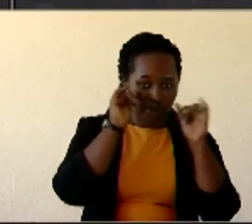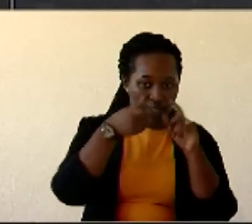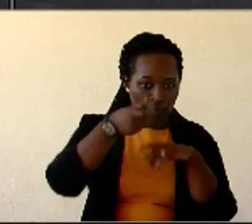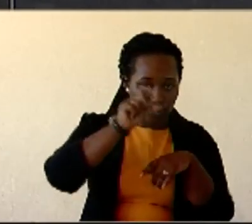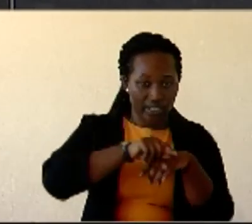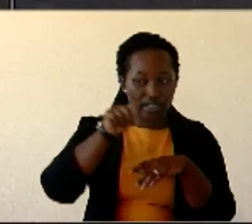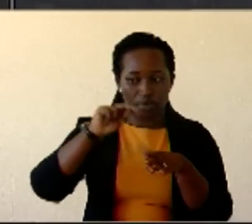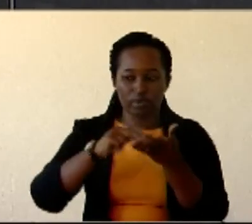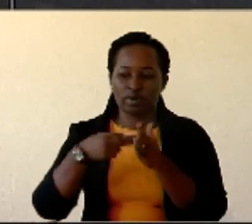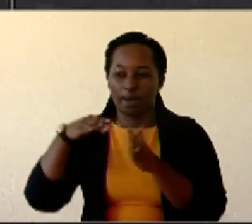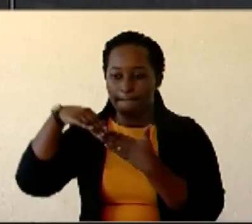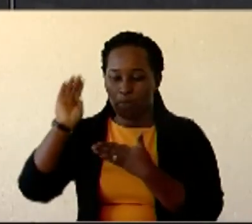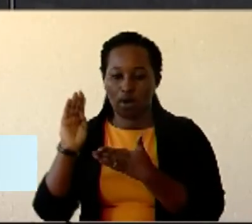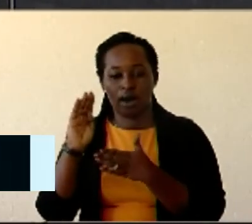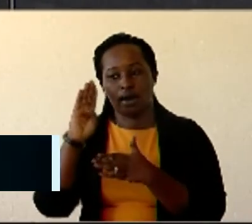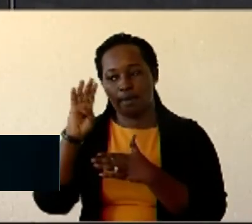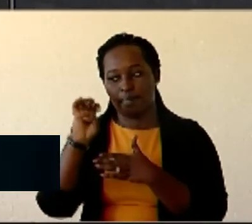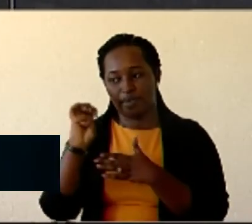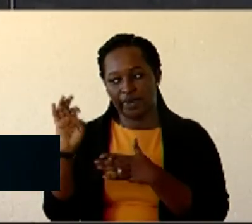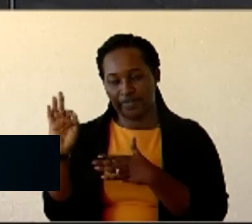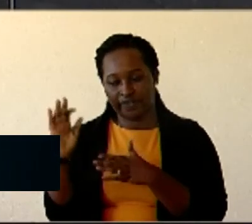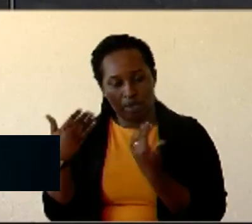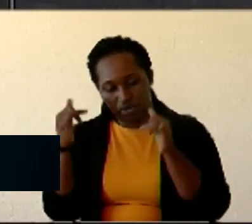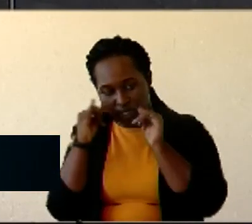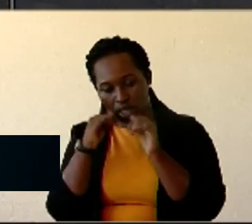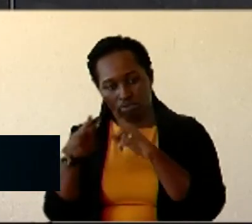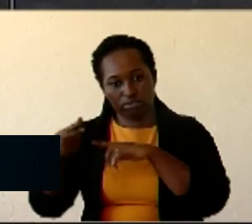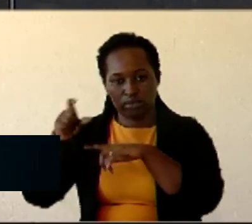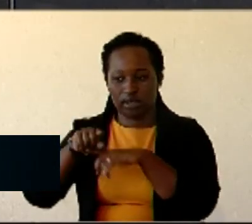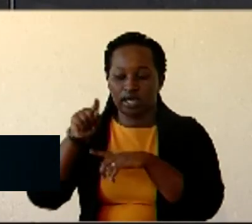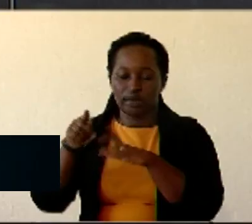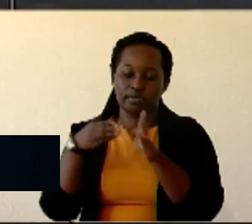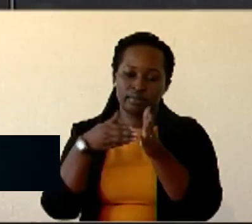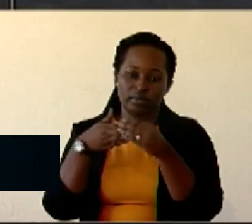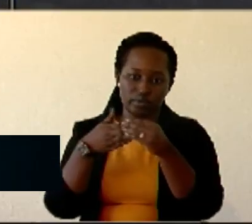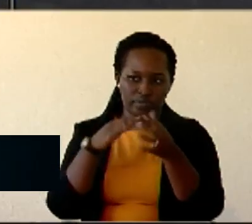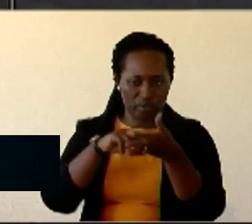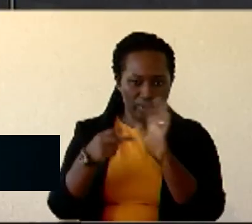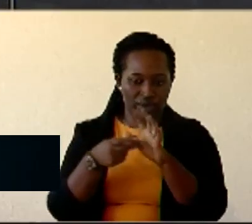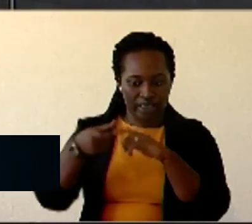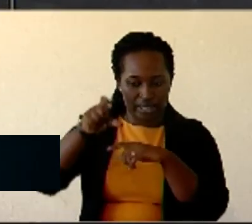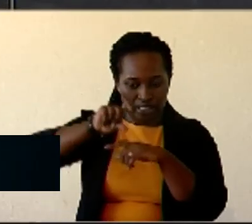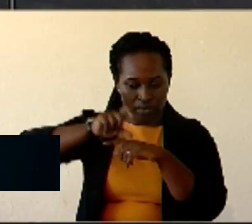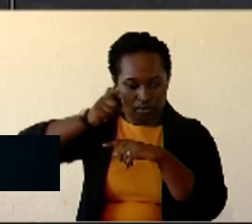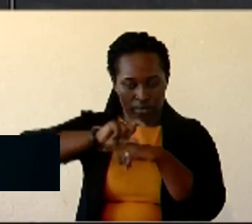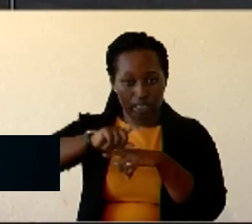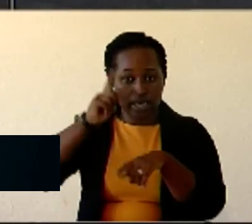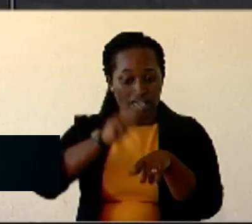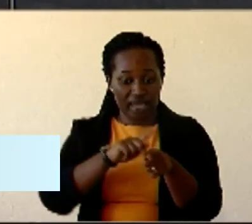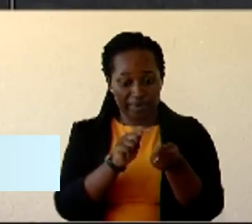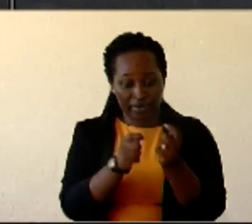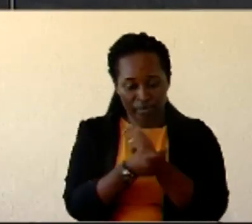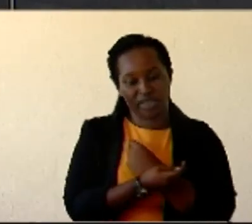that means more beef is supplied, which in turn increases the supply of hides and vice versa. In other words, when the